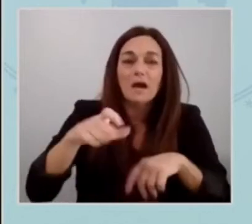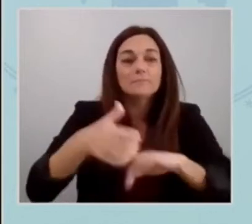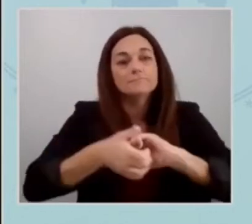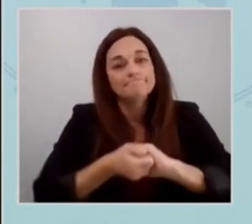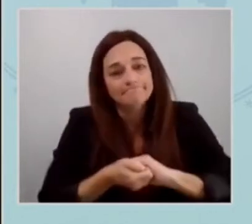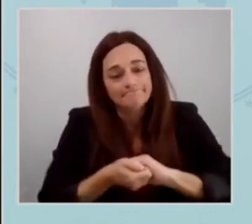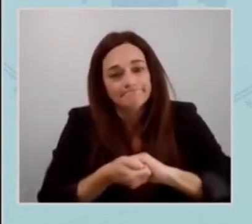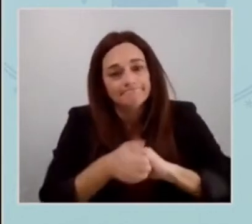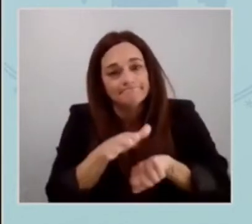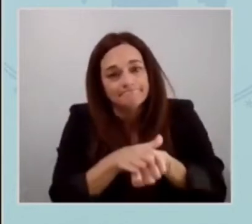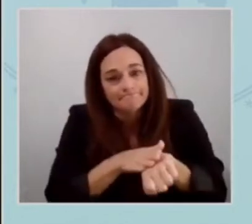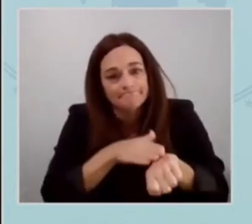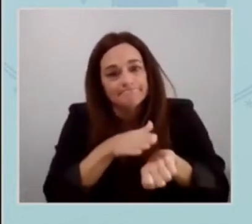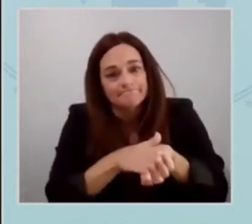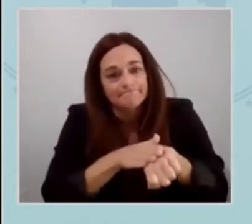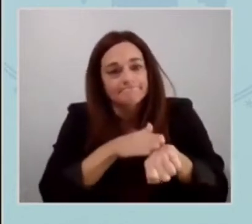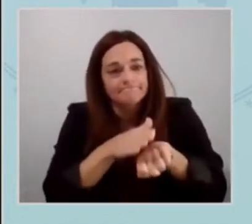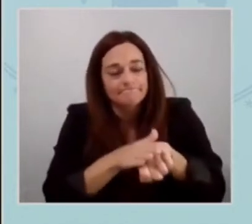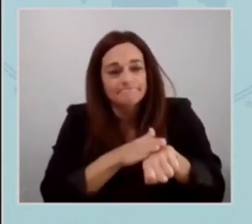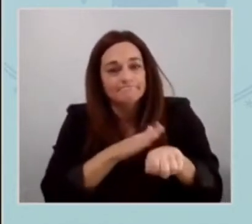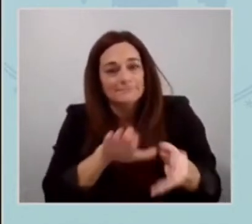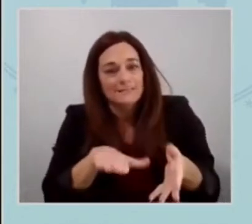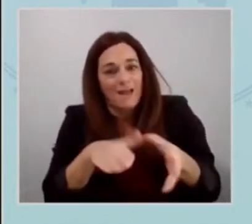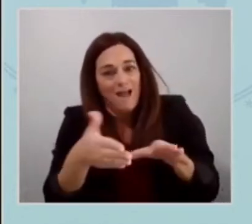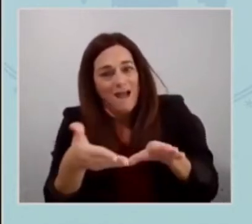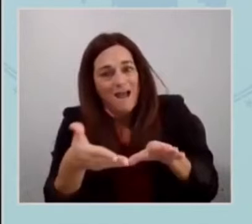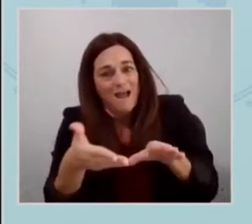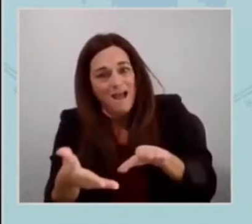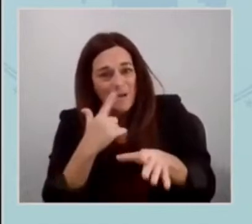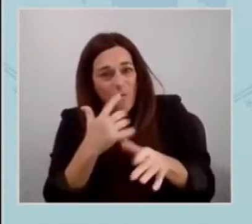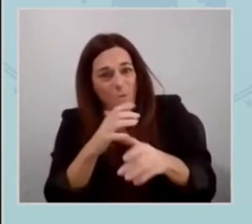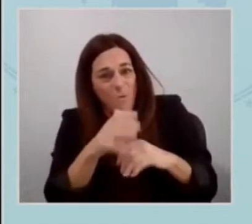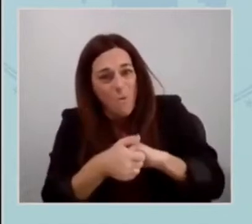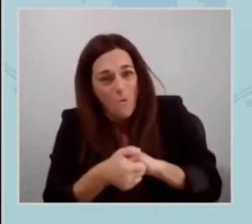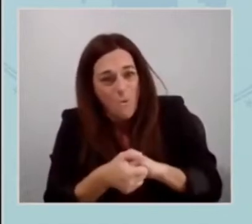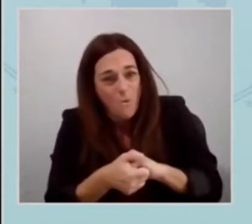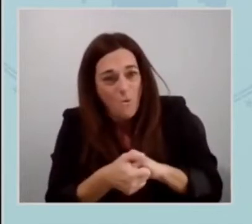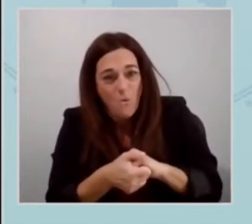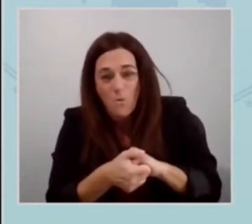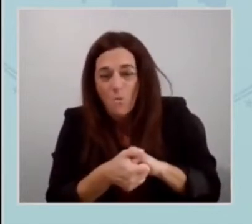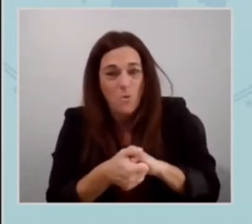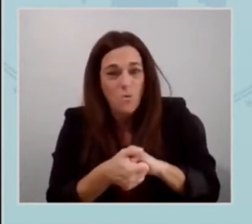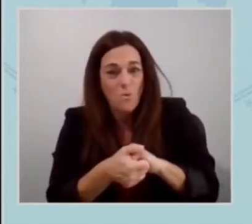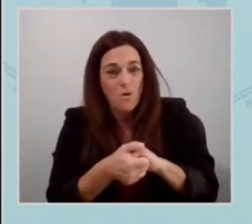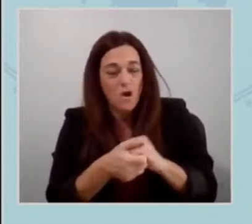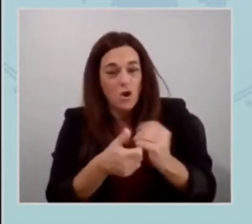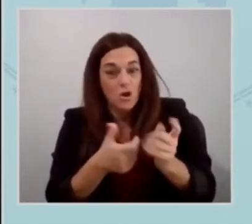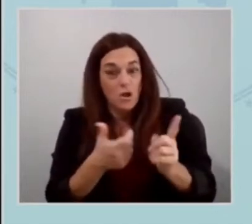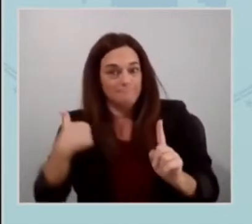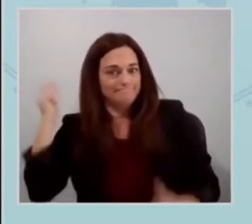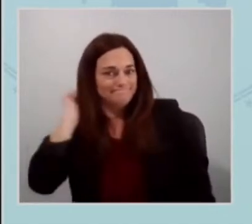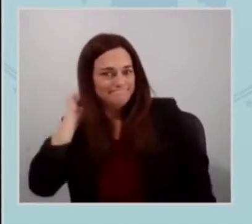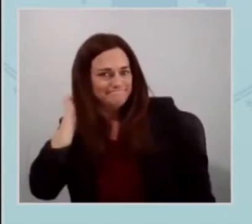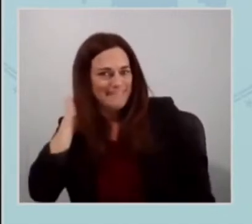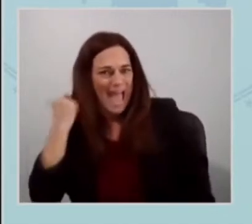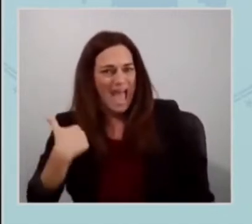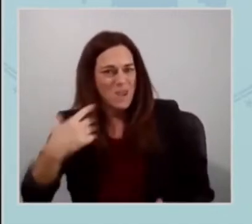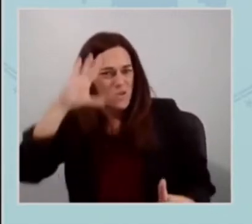critical care nurses, how many times can they hold the hand of a person who's dying and hold their